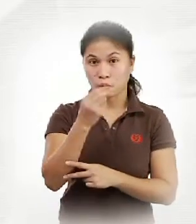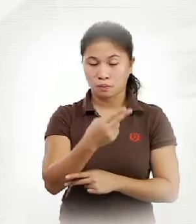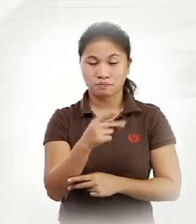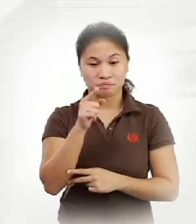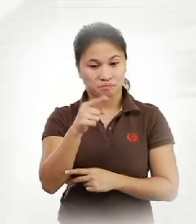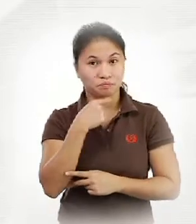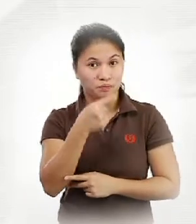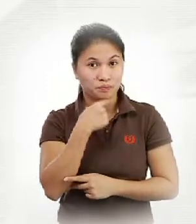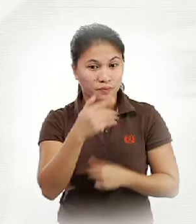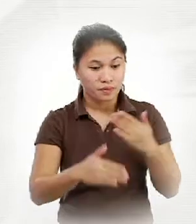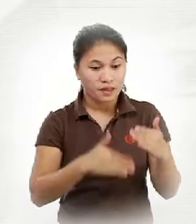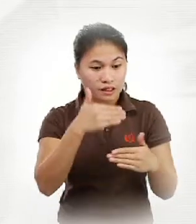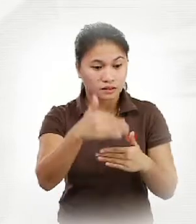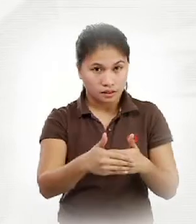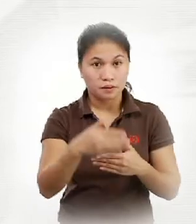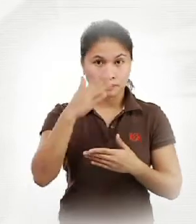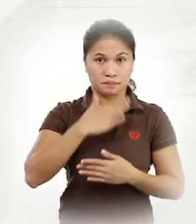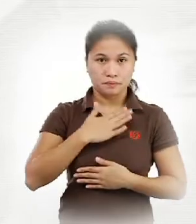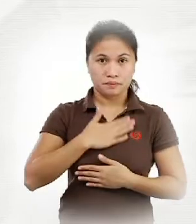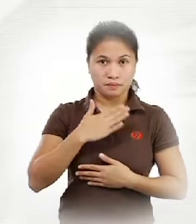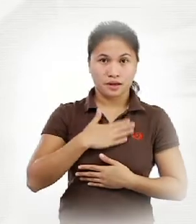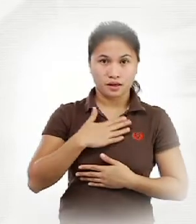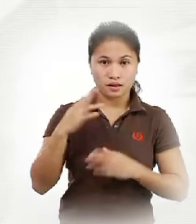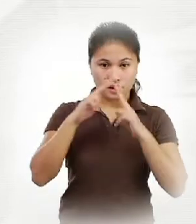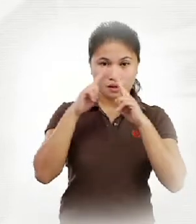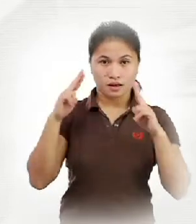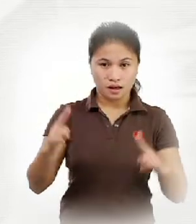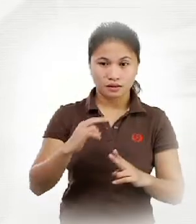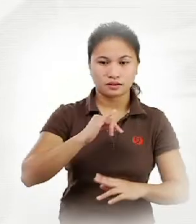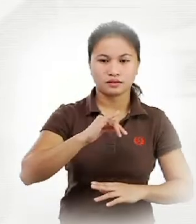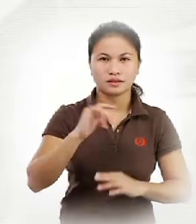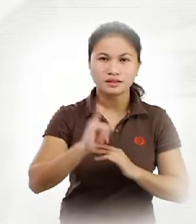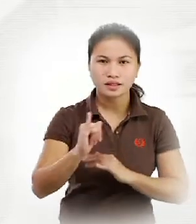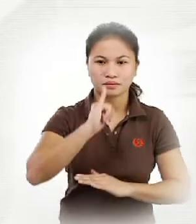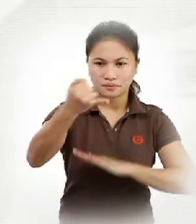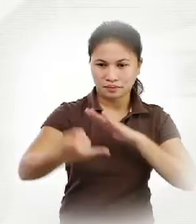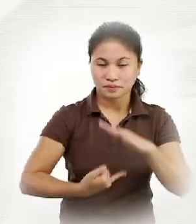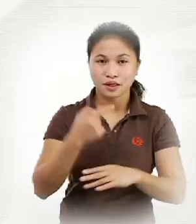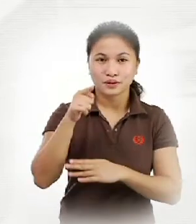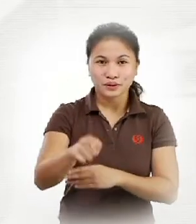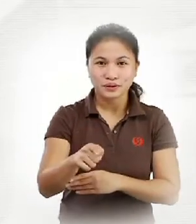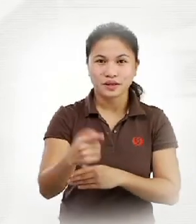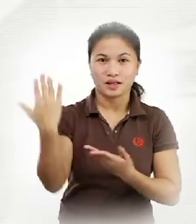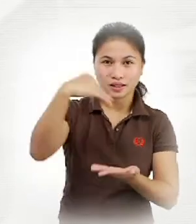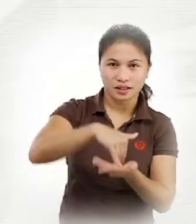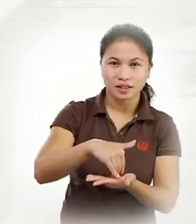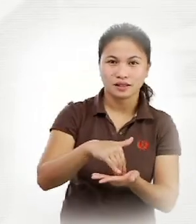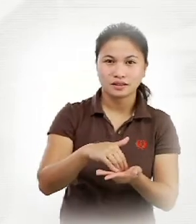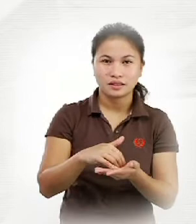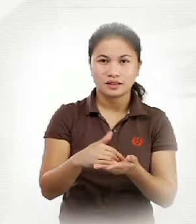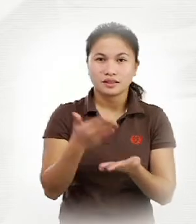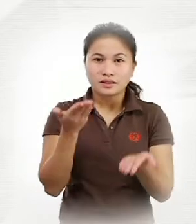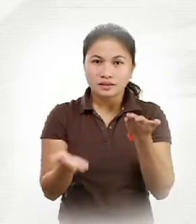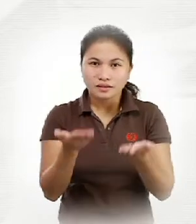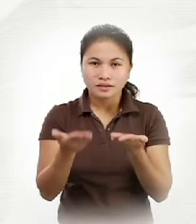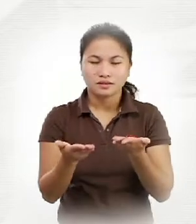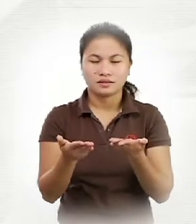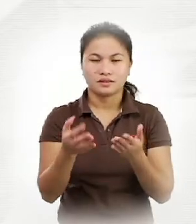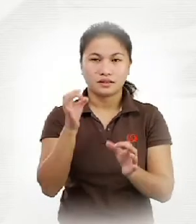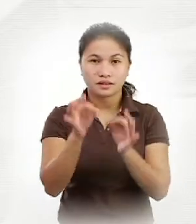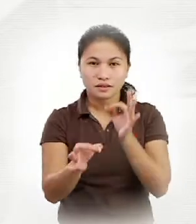be in my house. They will invite you in turn. But Jesus says here, whereas the poor won't be able to